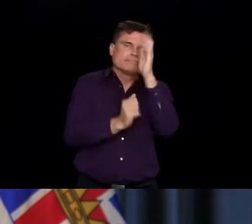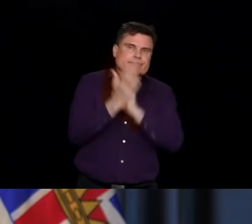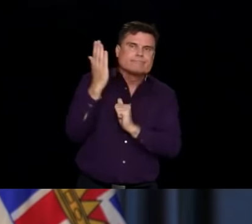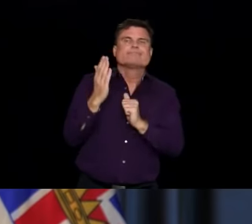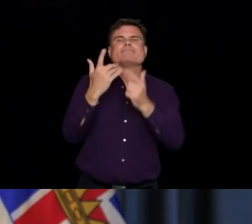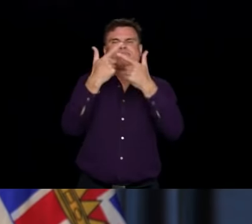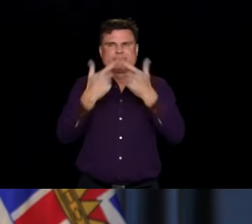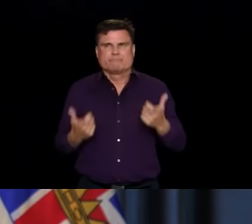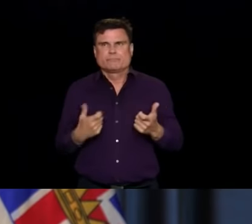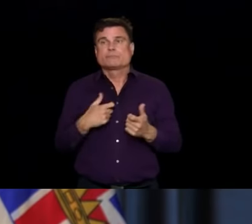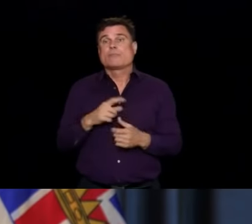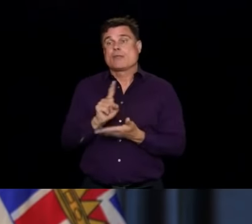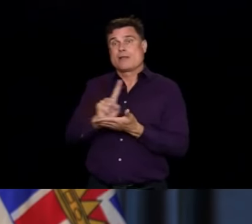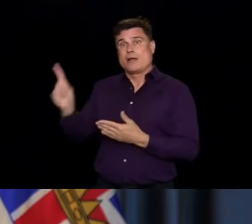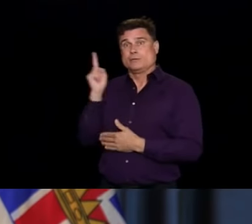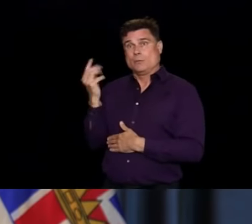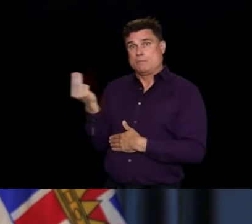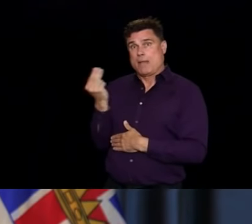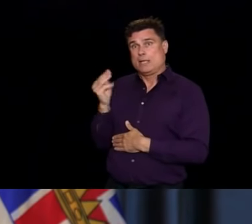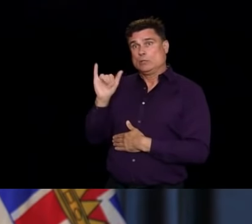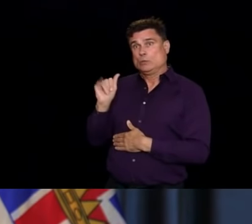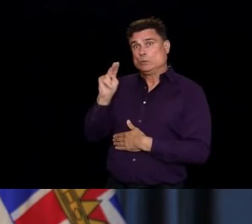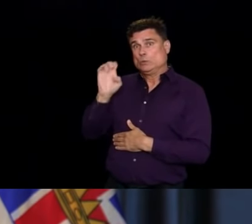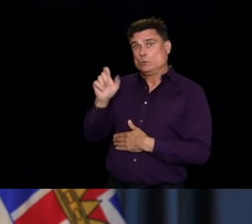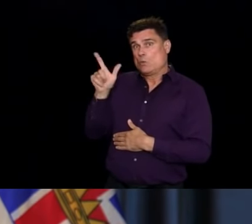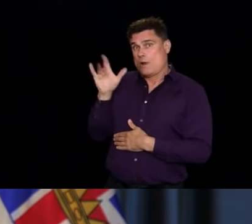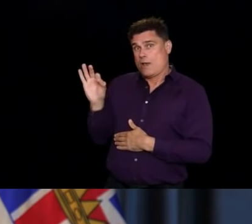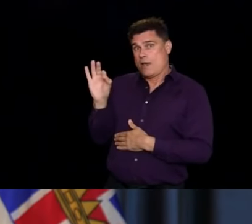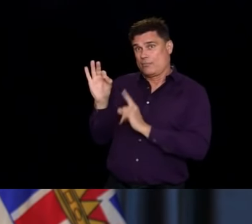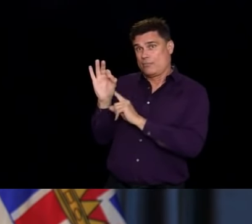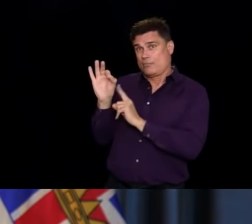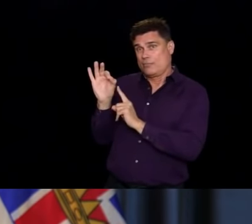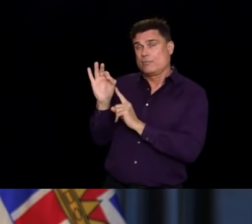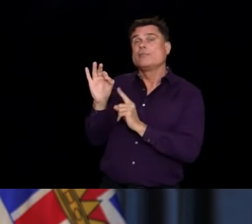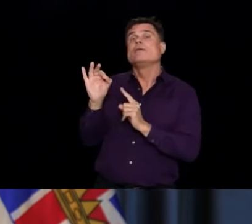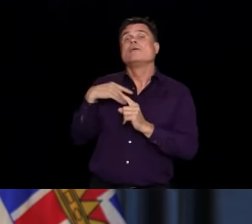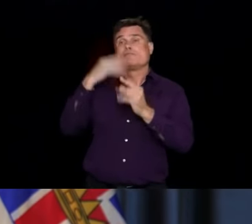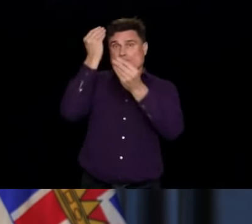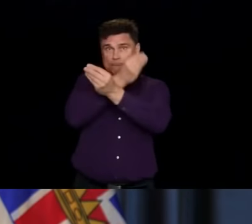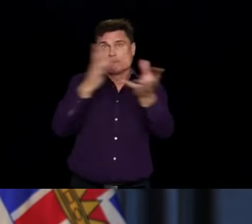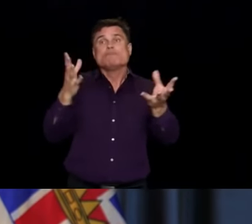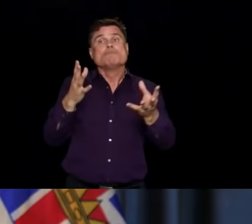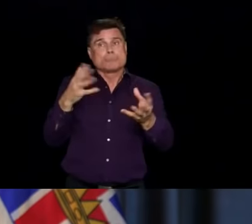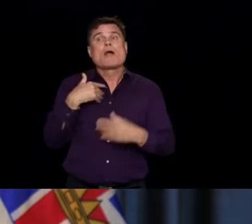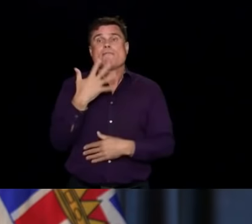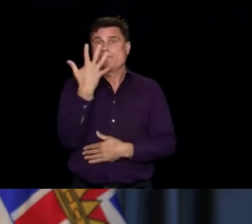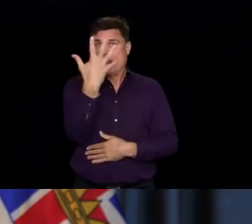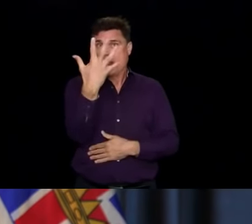June 29th, we had procured since the end of March